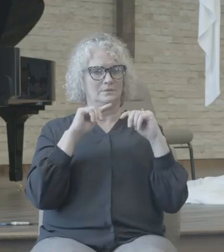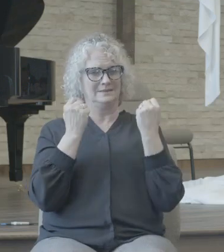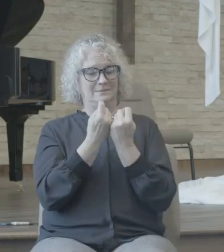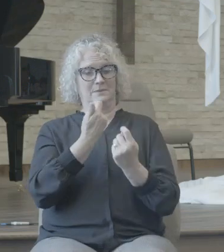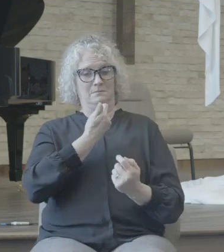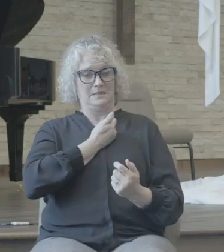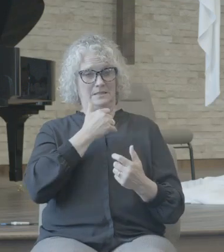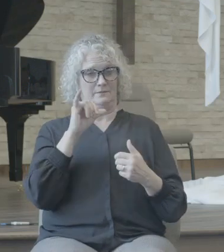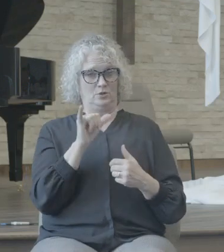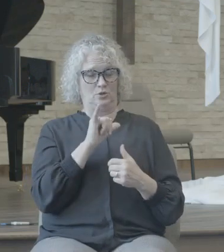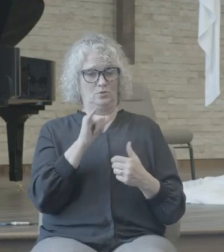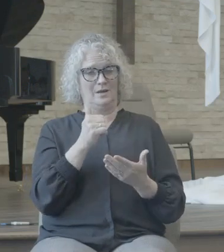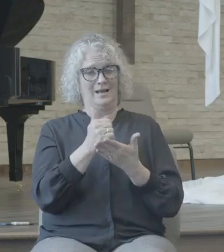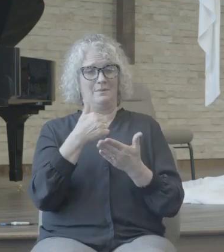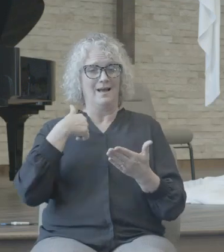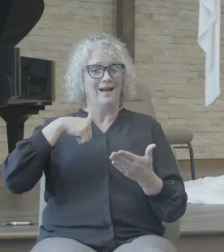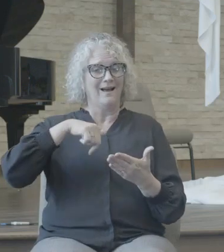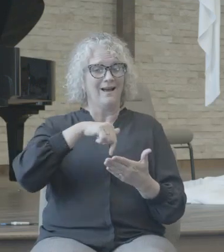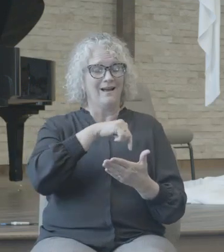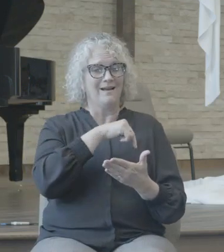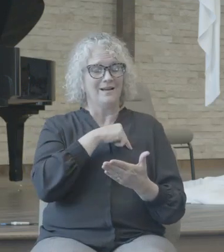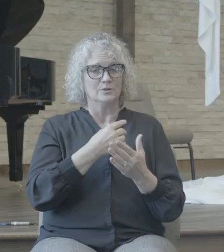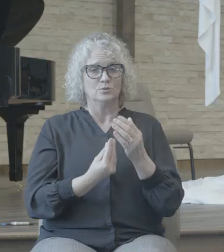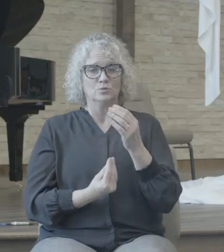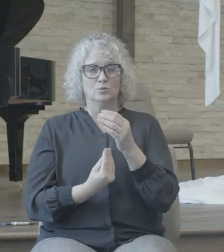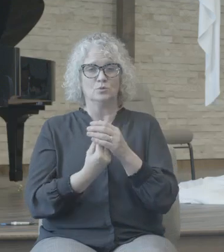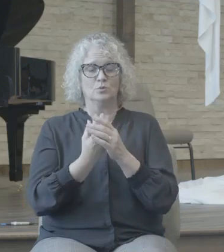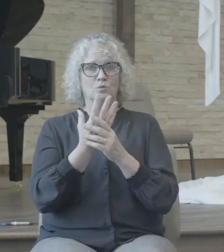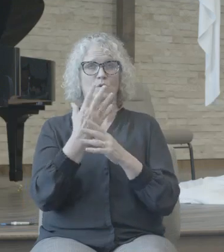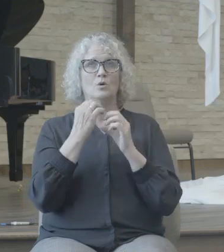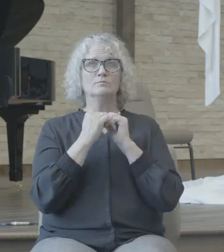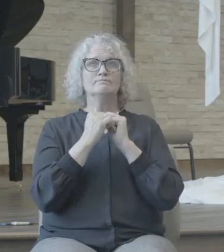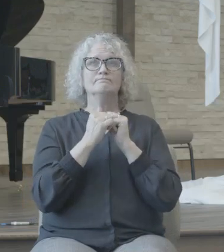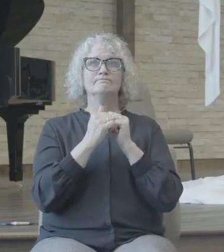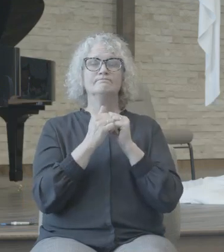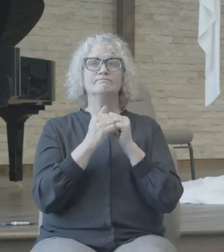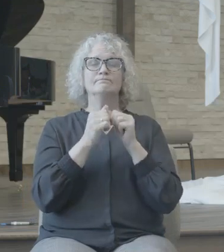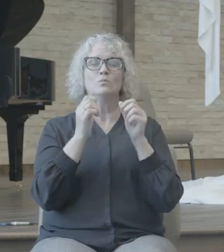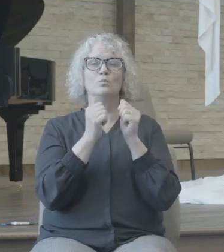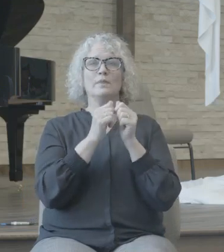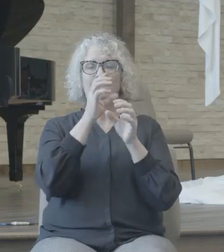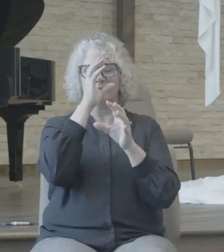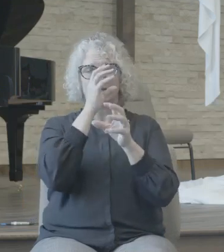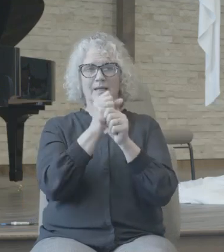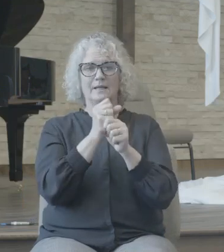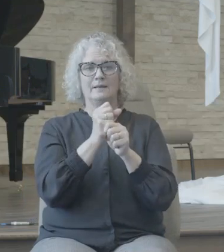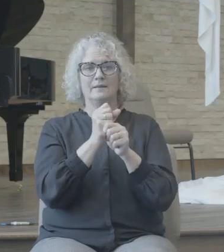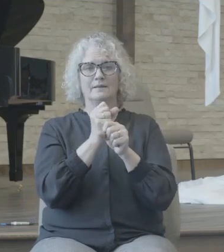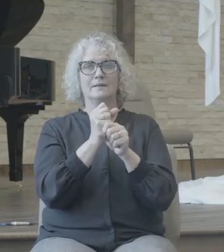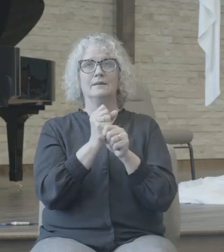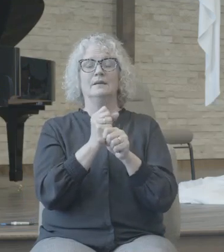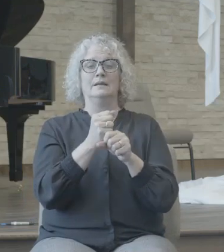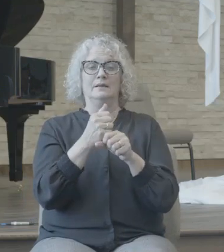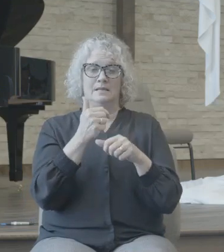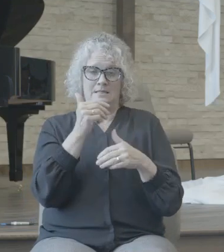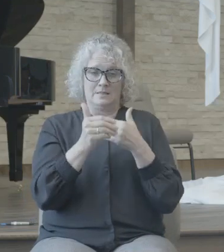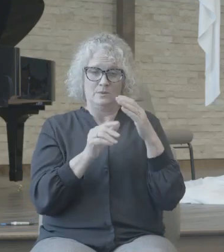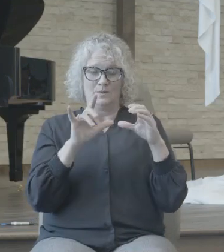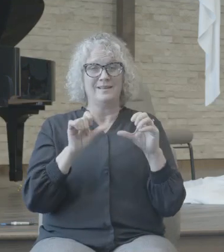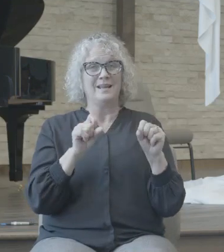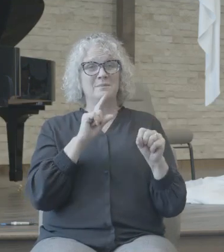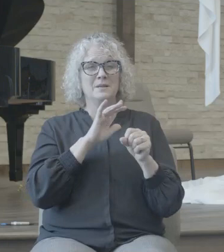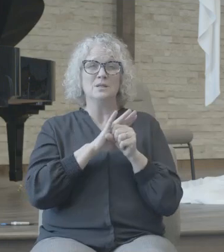to grow in our ability to witness and really grow in faith. And as you do that, it's often very stressful,